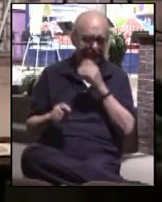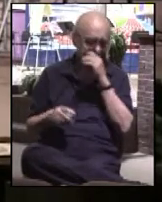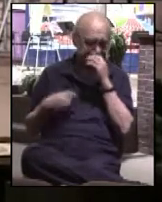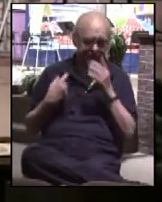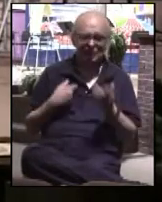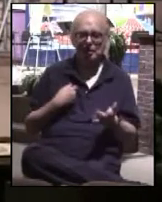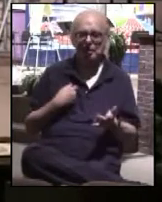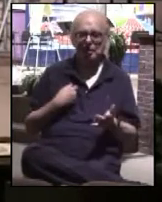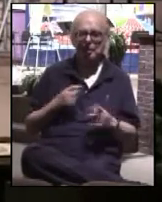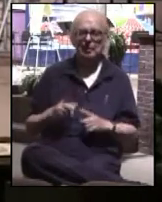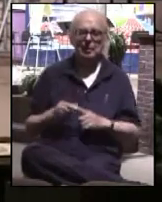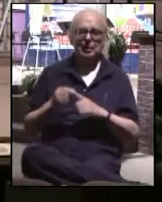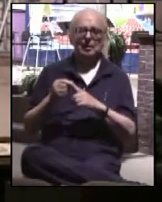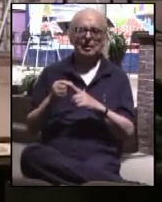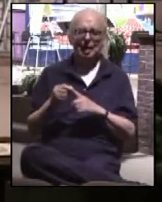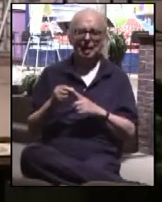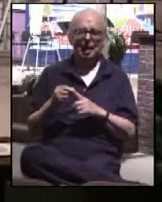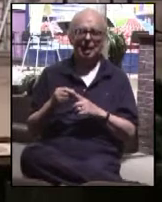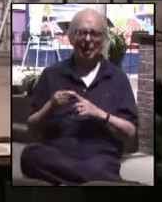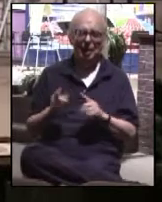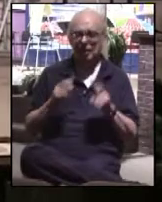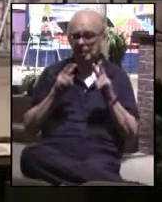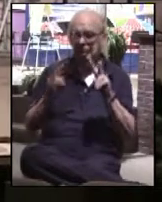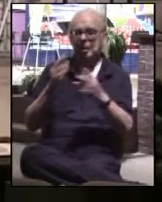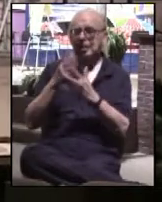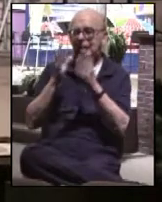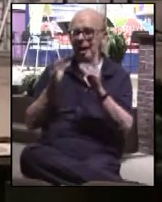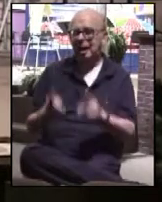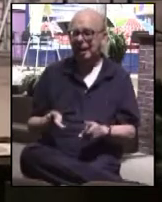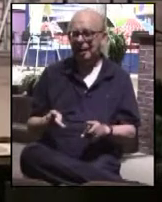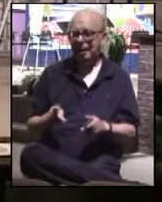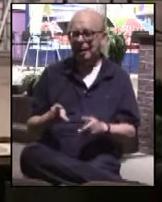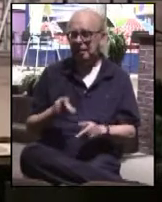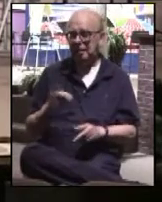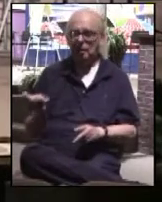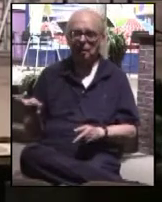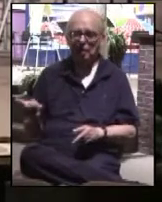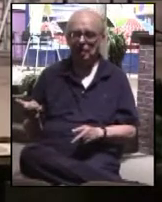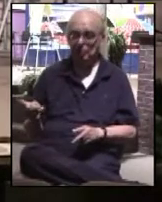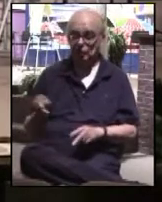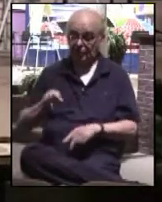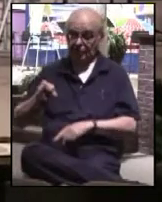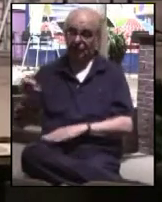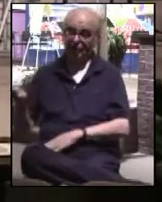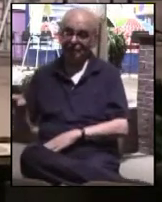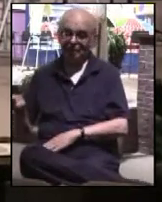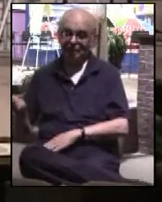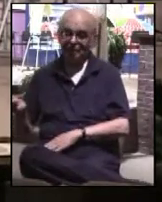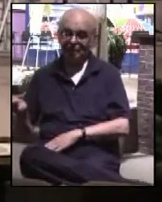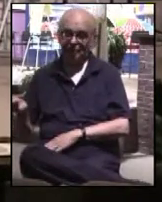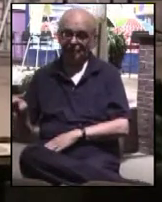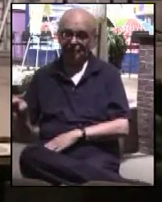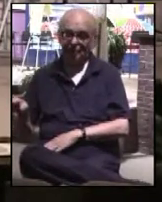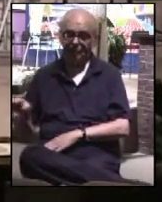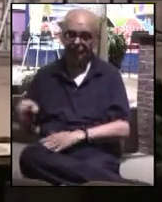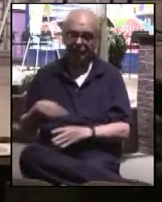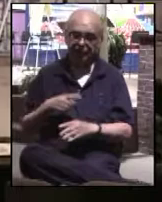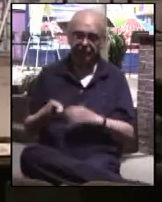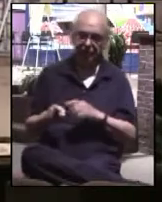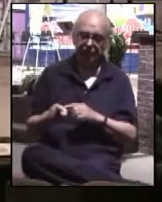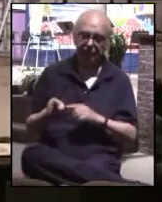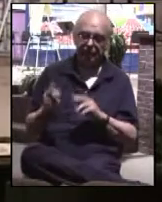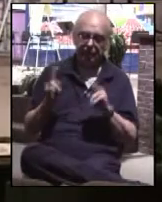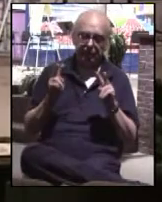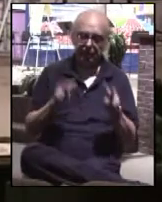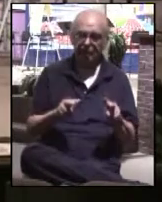when especially when you're watching somebody and and they're going to the right and in actuality you're